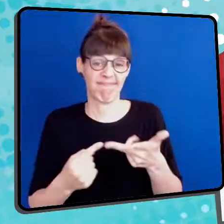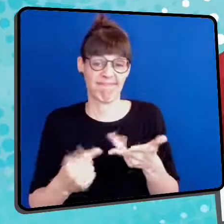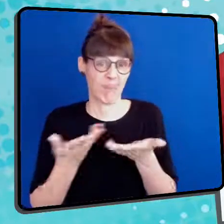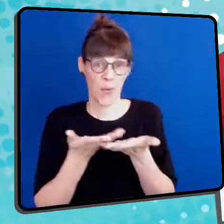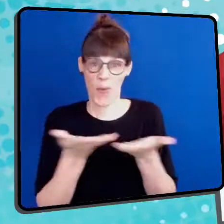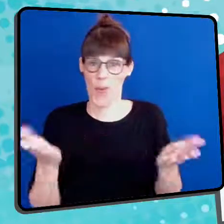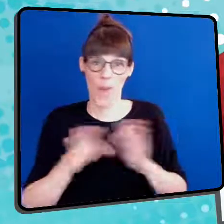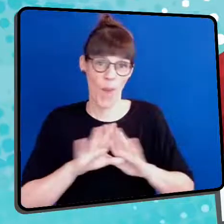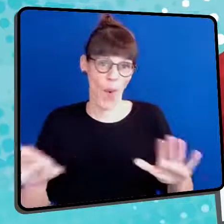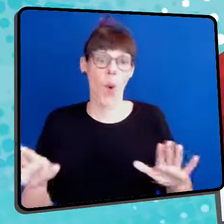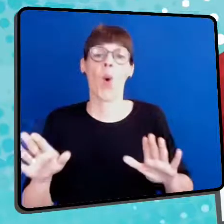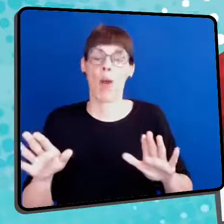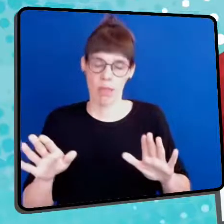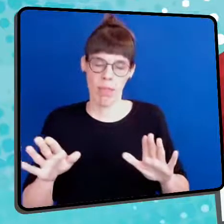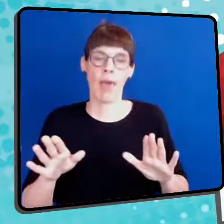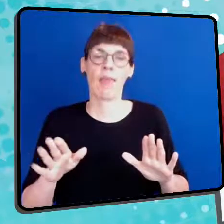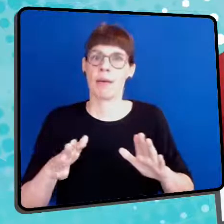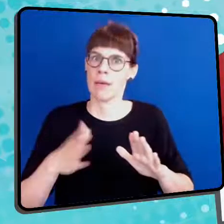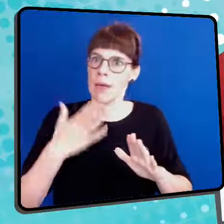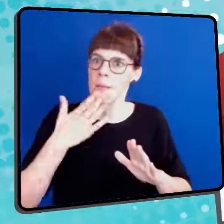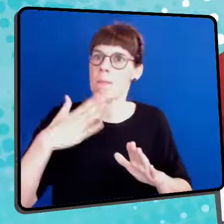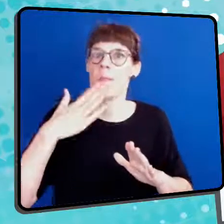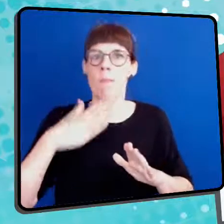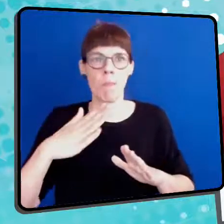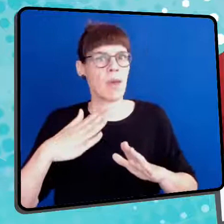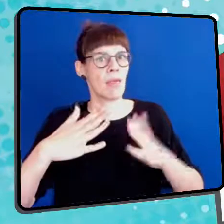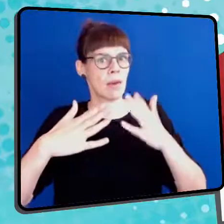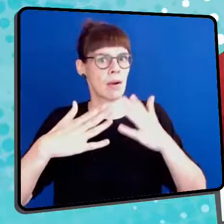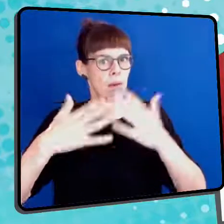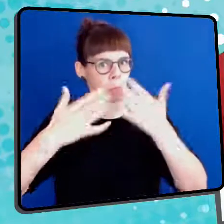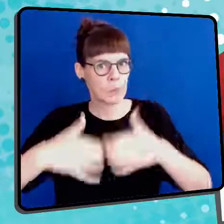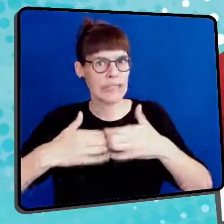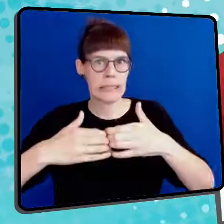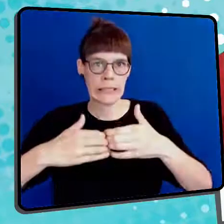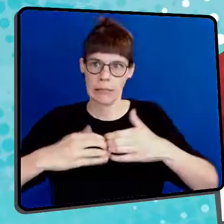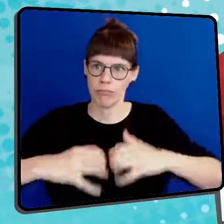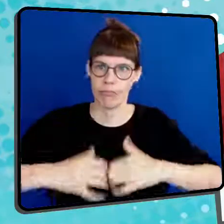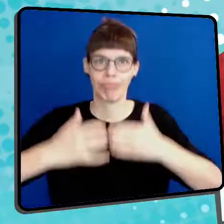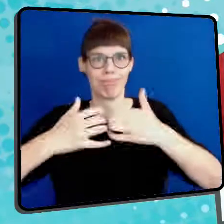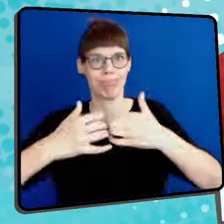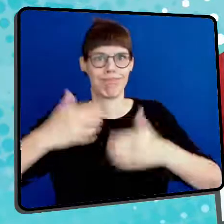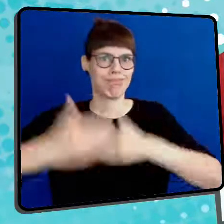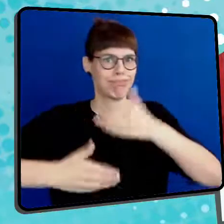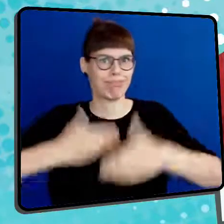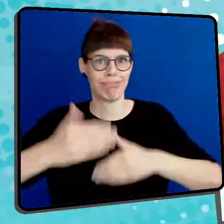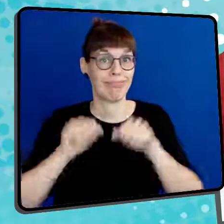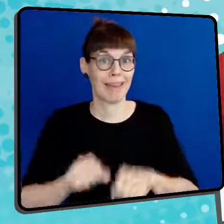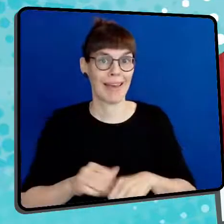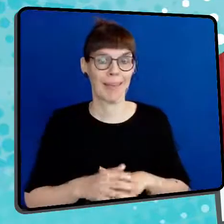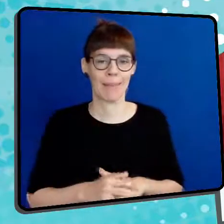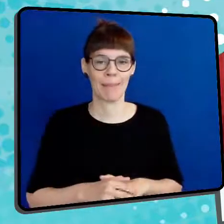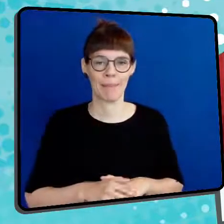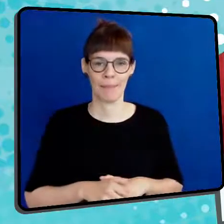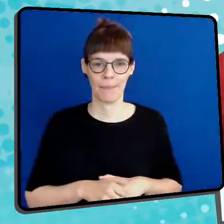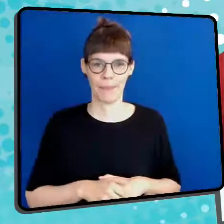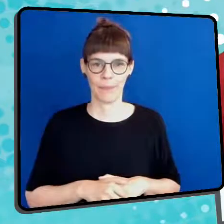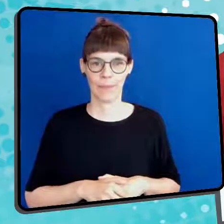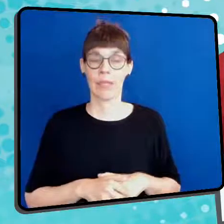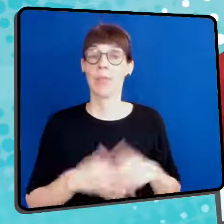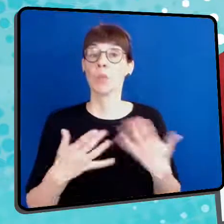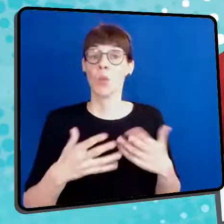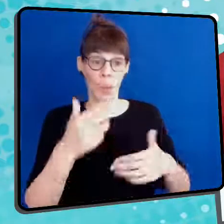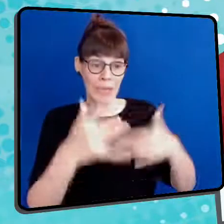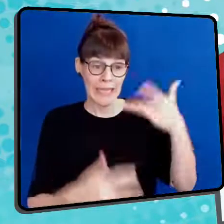can build better machines, if you know how the data looks like really, and that you put together the data model yourself,